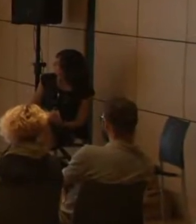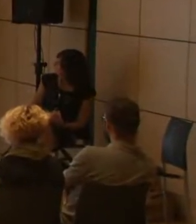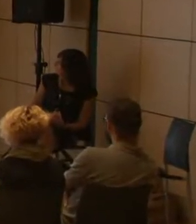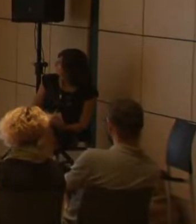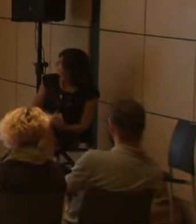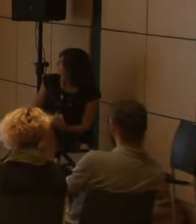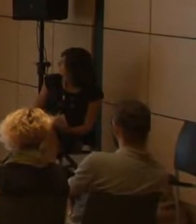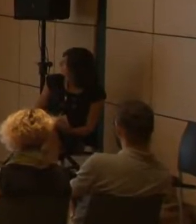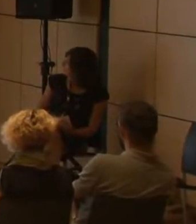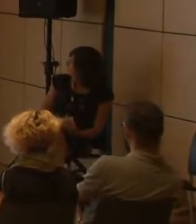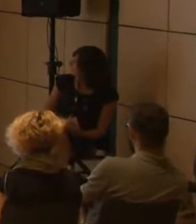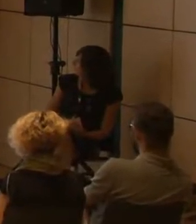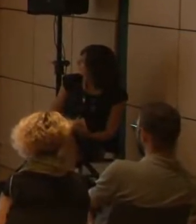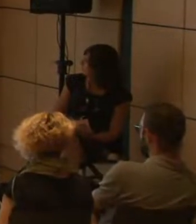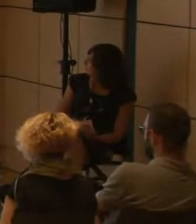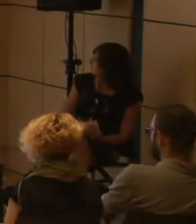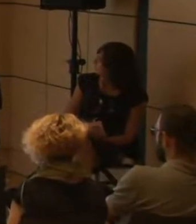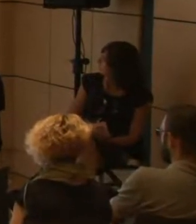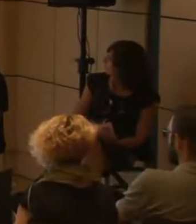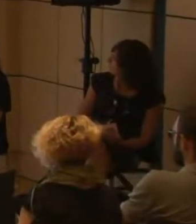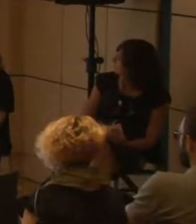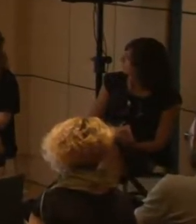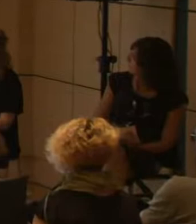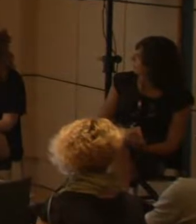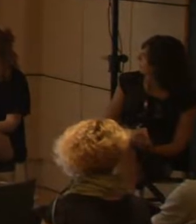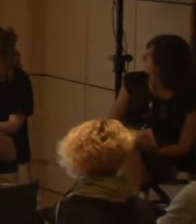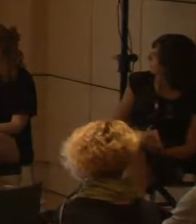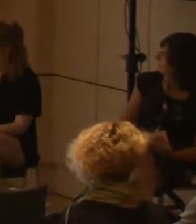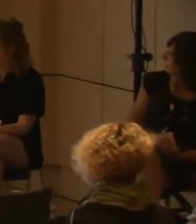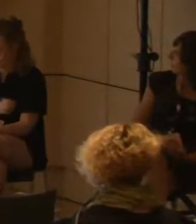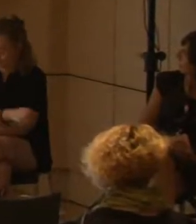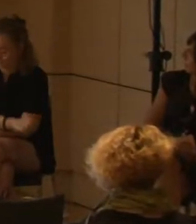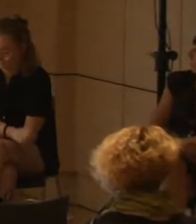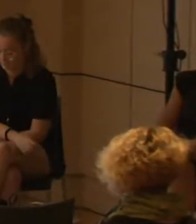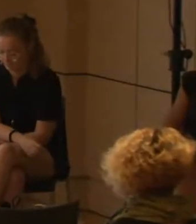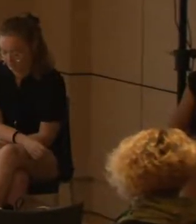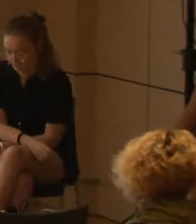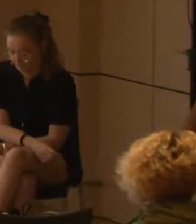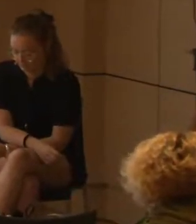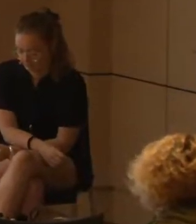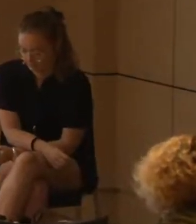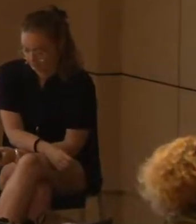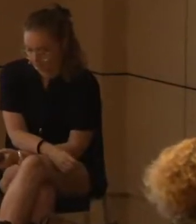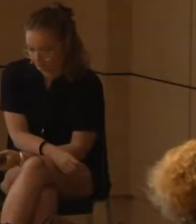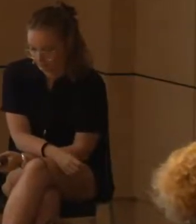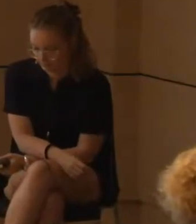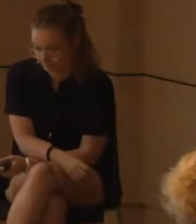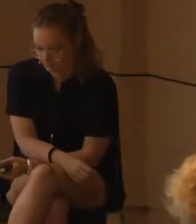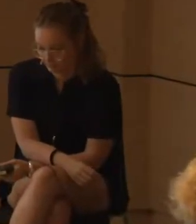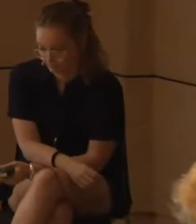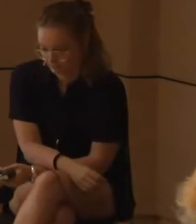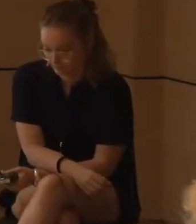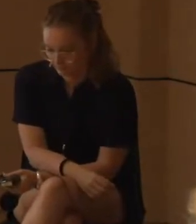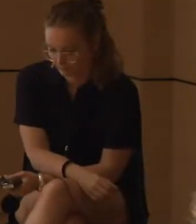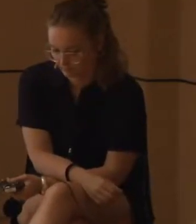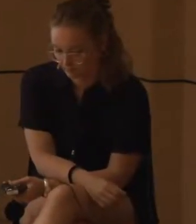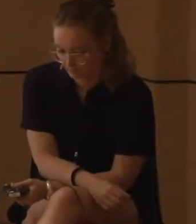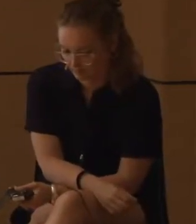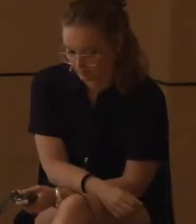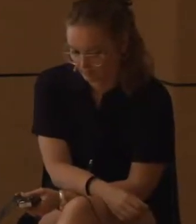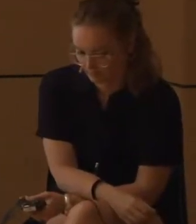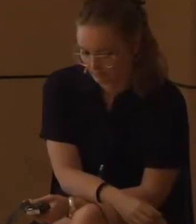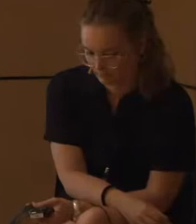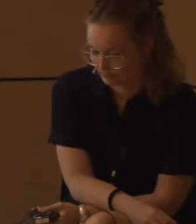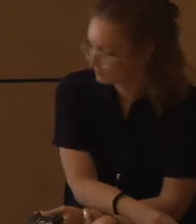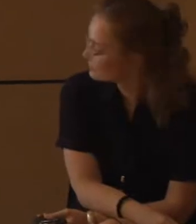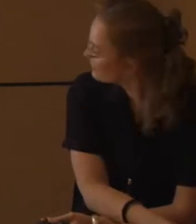were discussing before and what you were sharing for example the situation in turkey where like for some people climate change like why should they worry